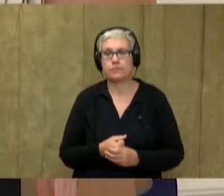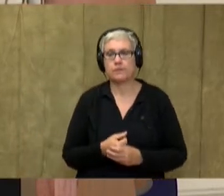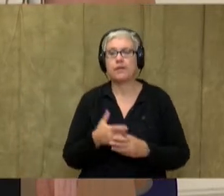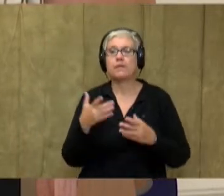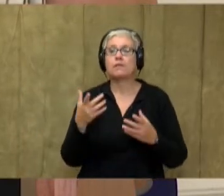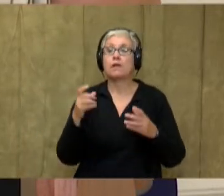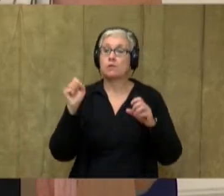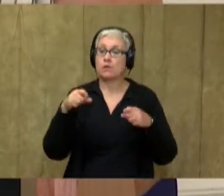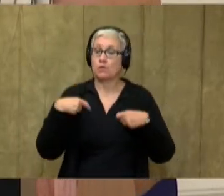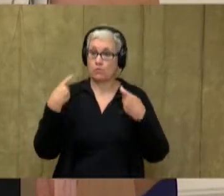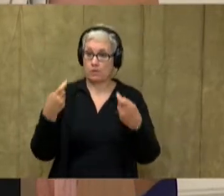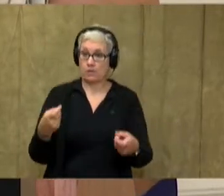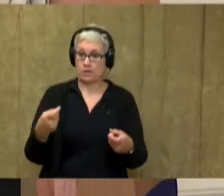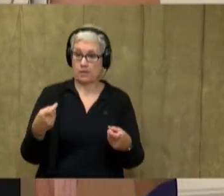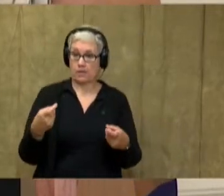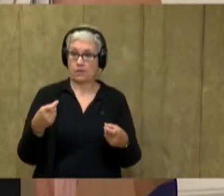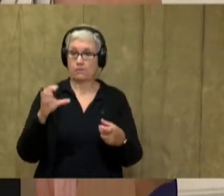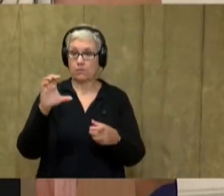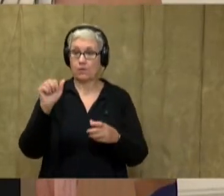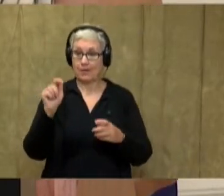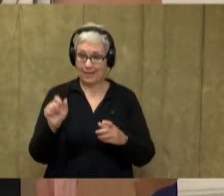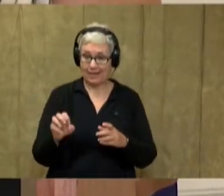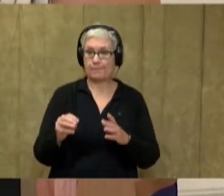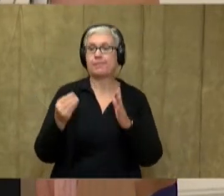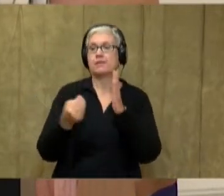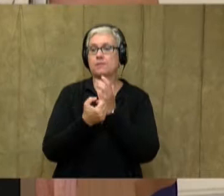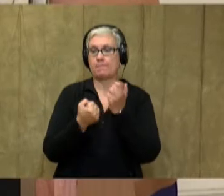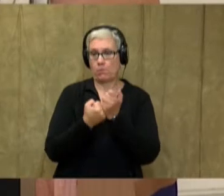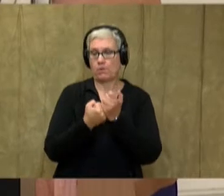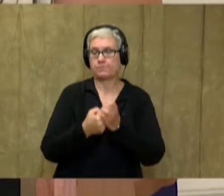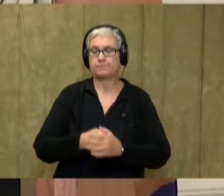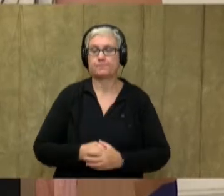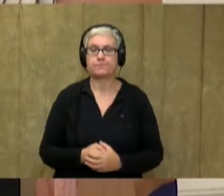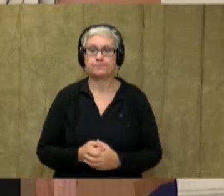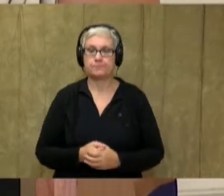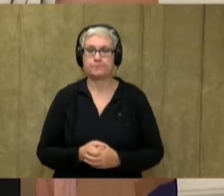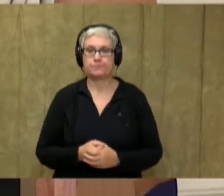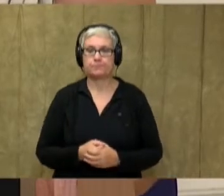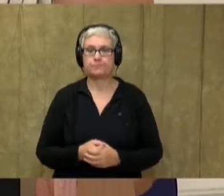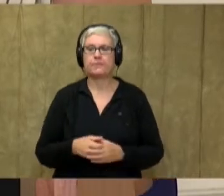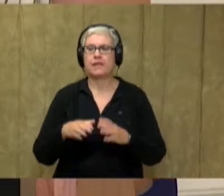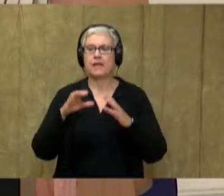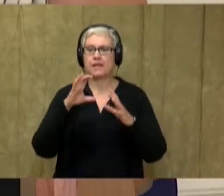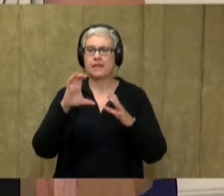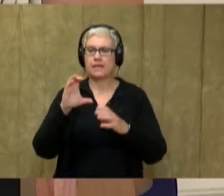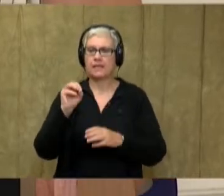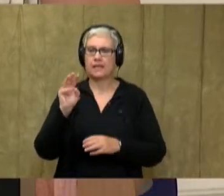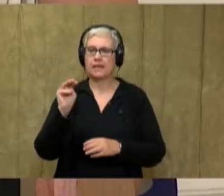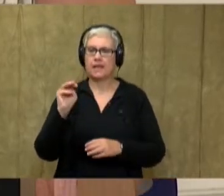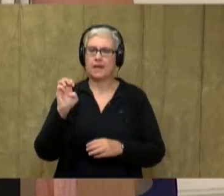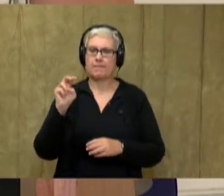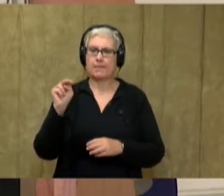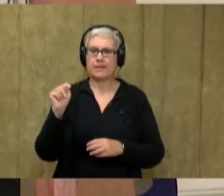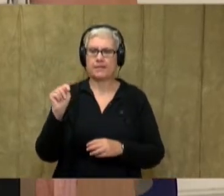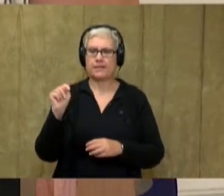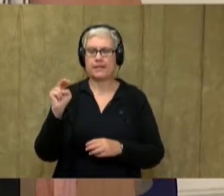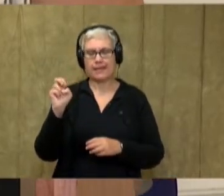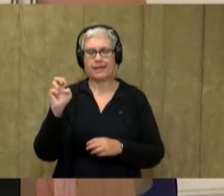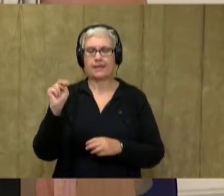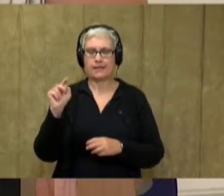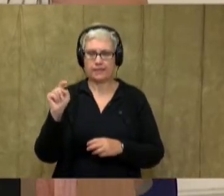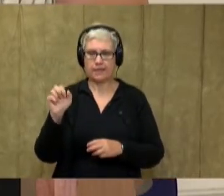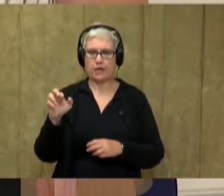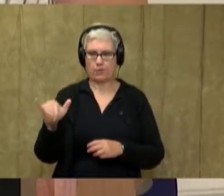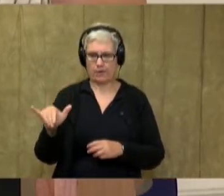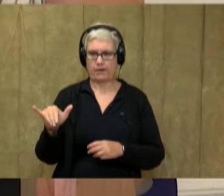your claim that much needed support. Next, commentary. Commentary, again, is you're